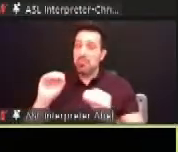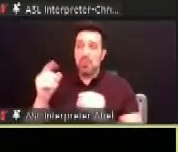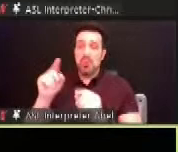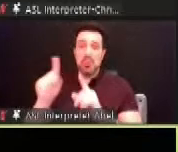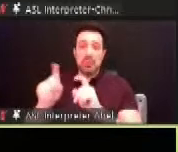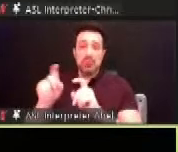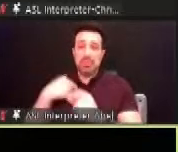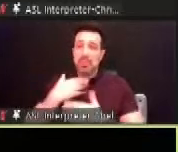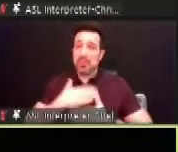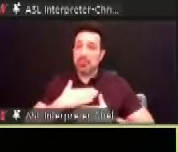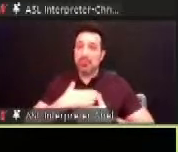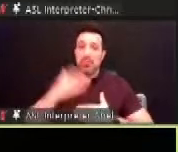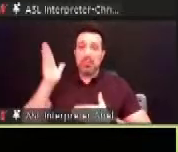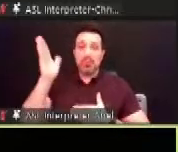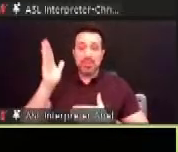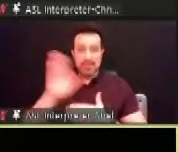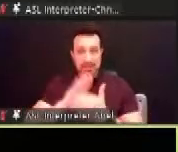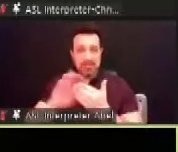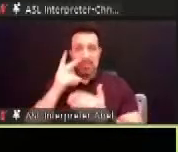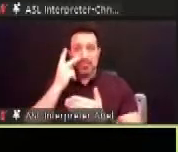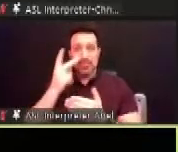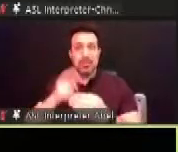Okay. Good to see results.